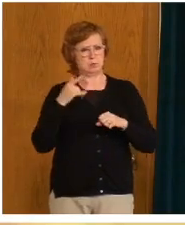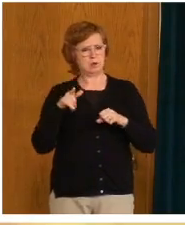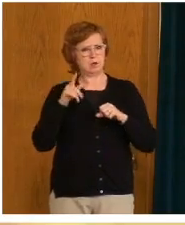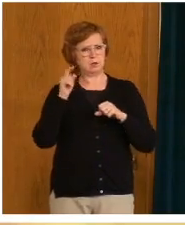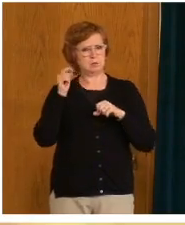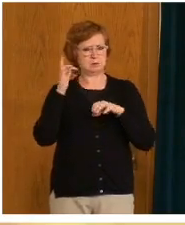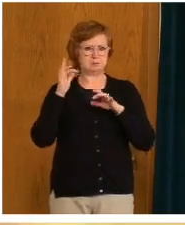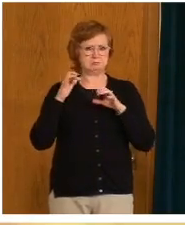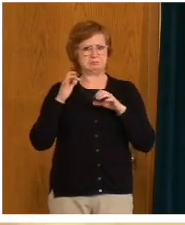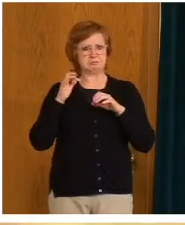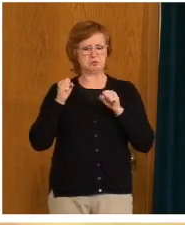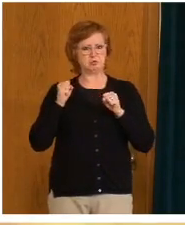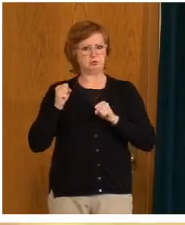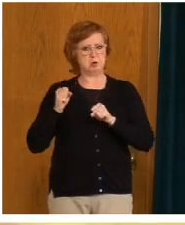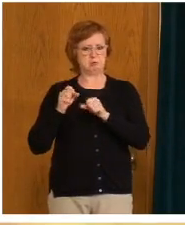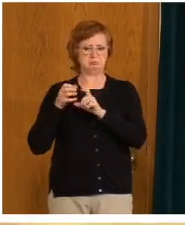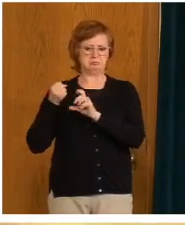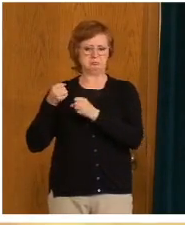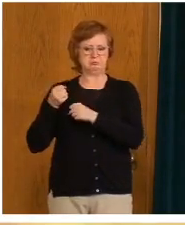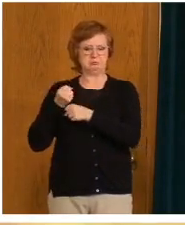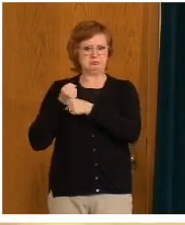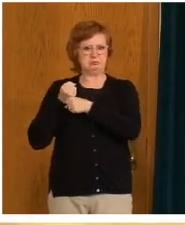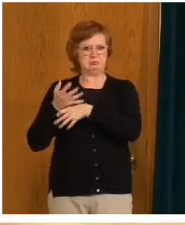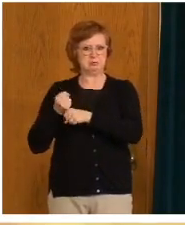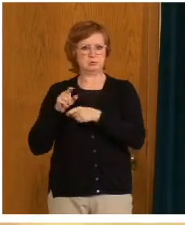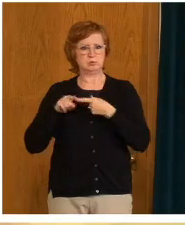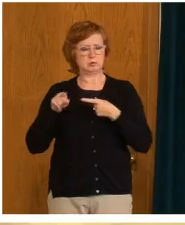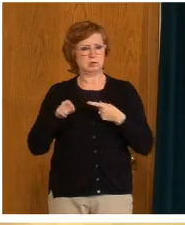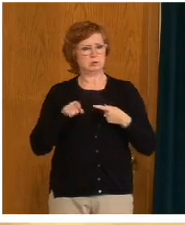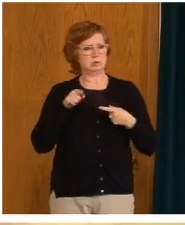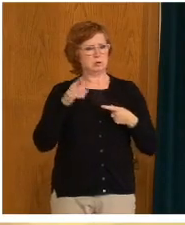30 age group, and that there is this worry that we might have hit a wall?